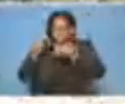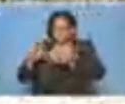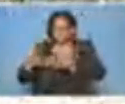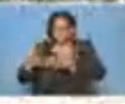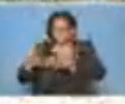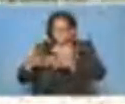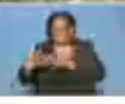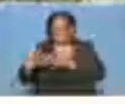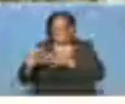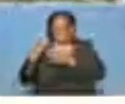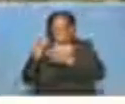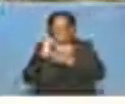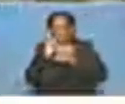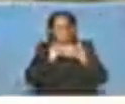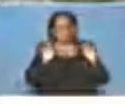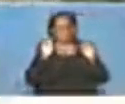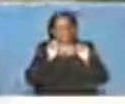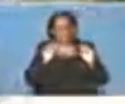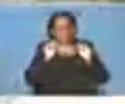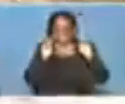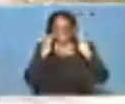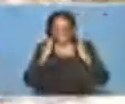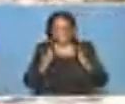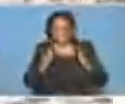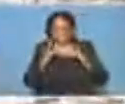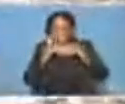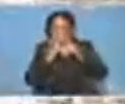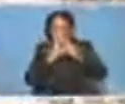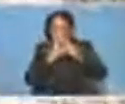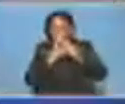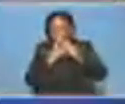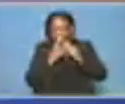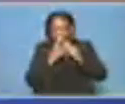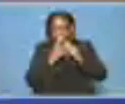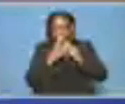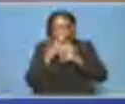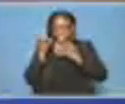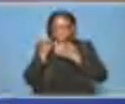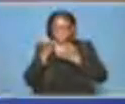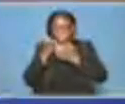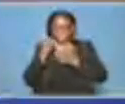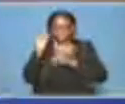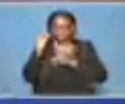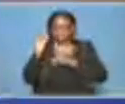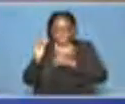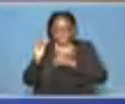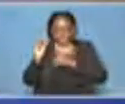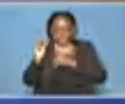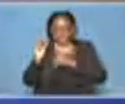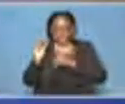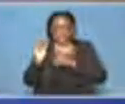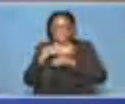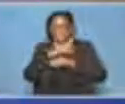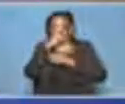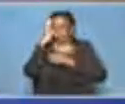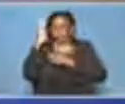commitment for a tourism entity to make. Number two is 100% green energy production by 2030. So that will be solar,